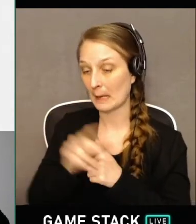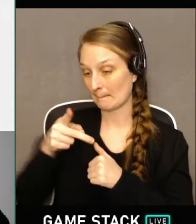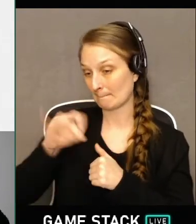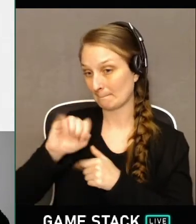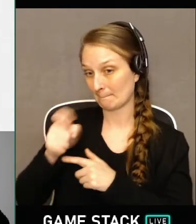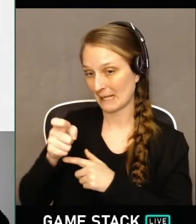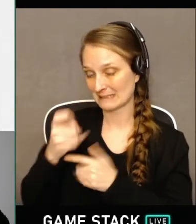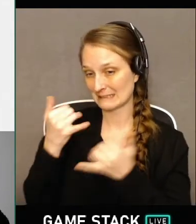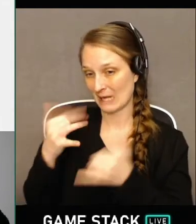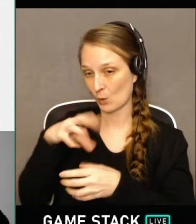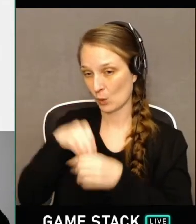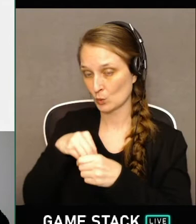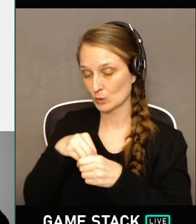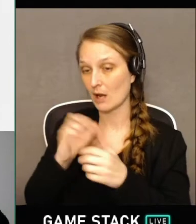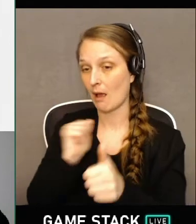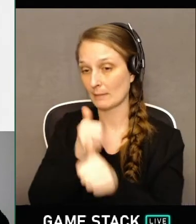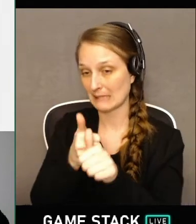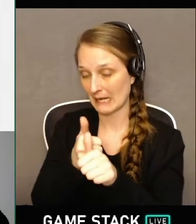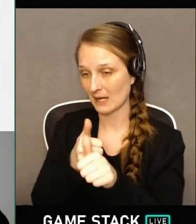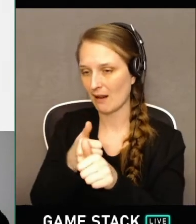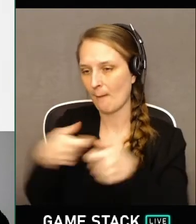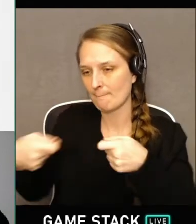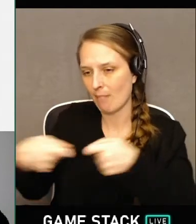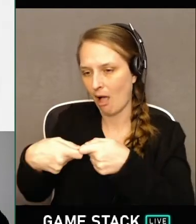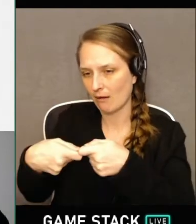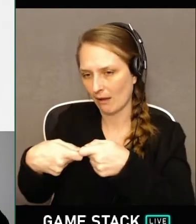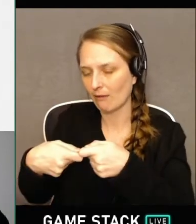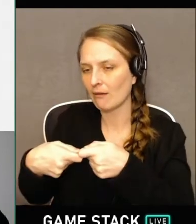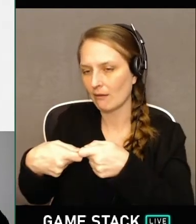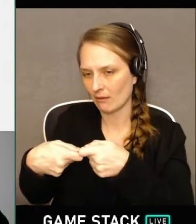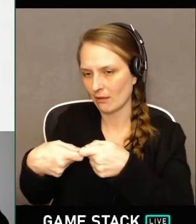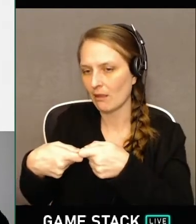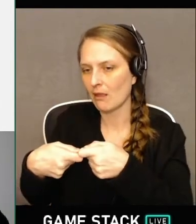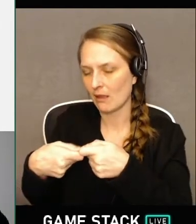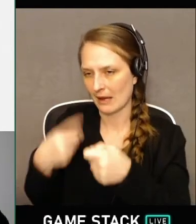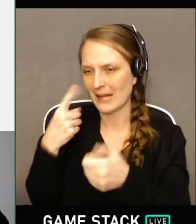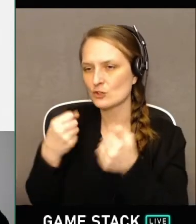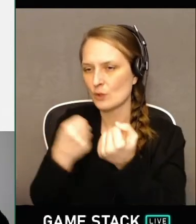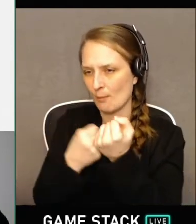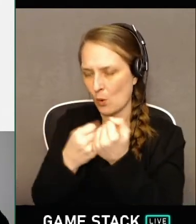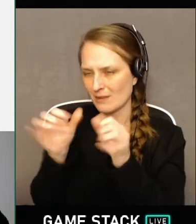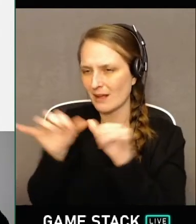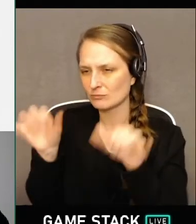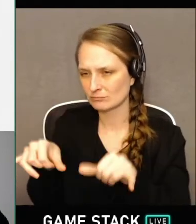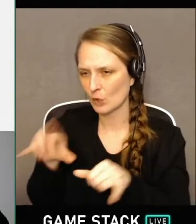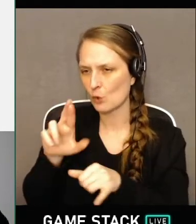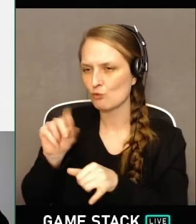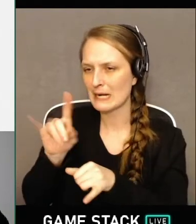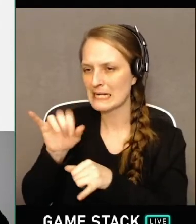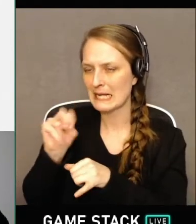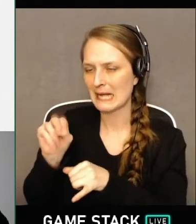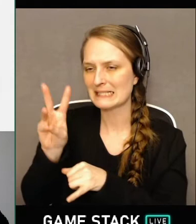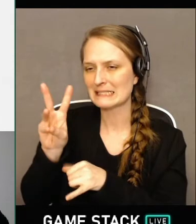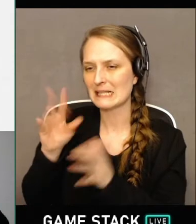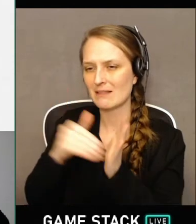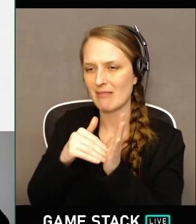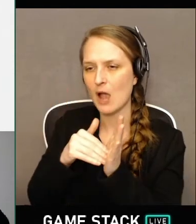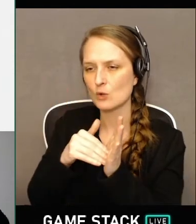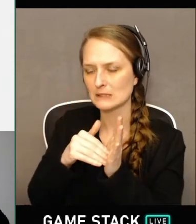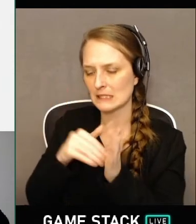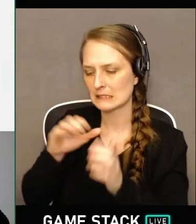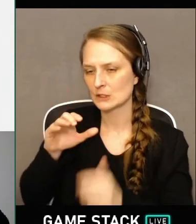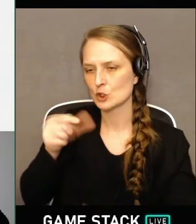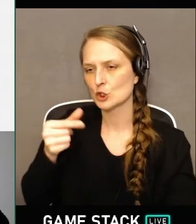updated AMD plugin that supports AMD RDNA2 architecture-based Radeon RX 6000 series GPUs.